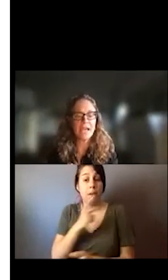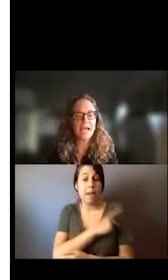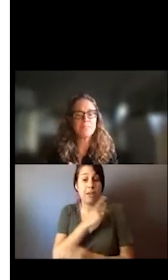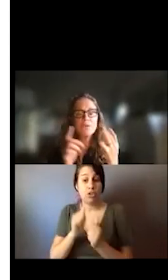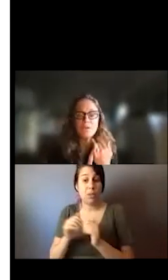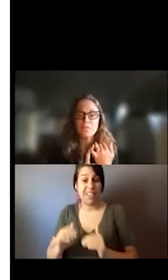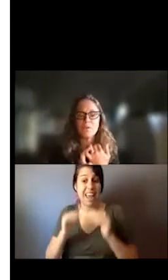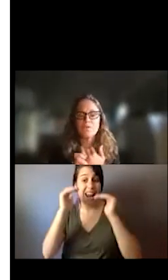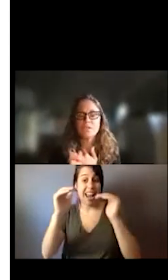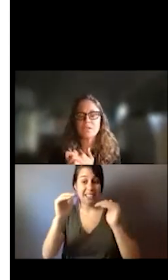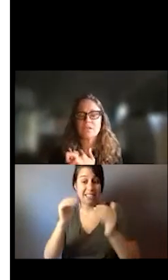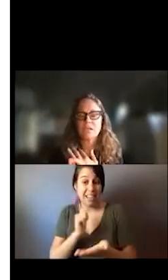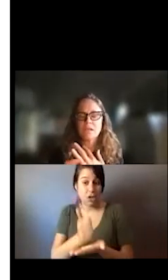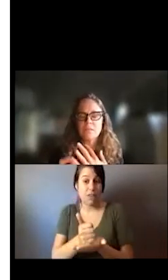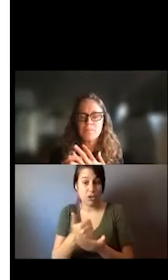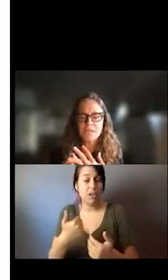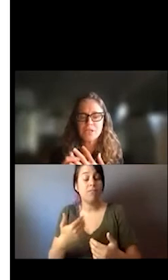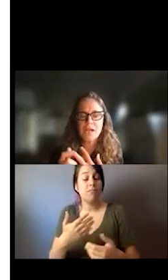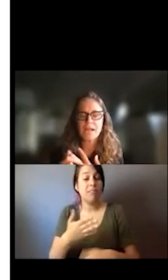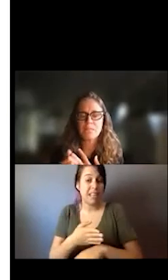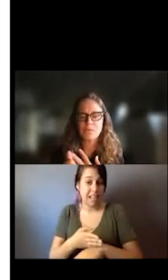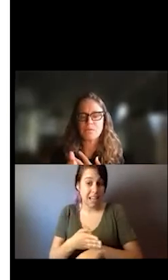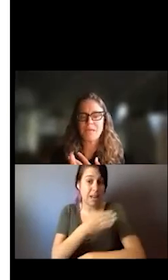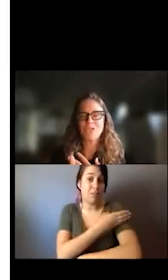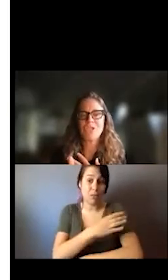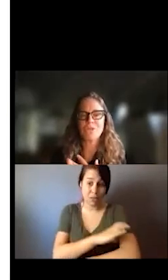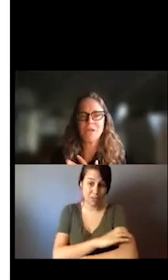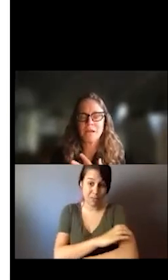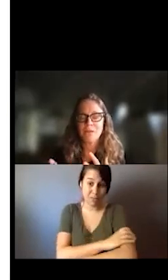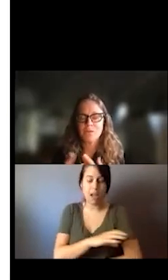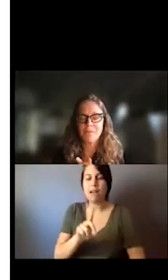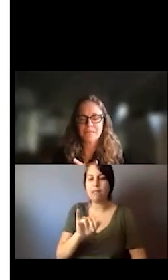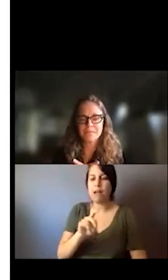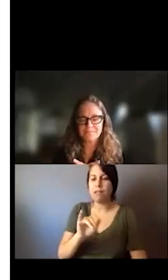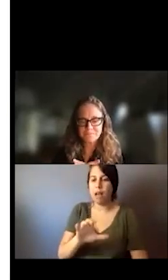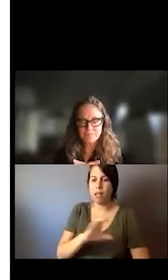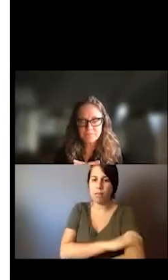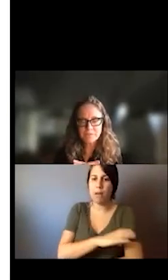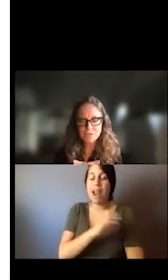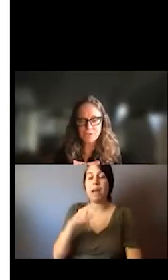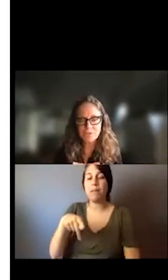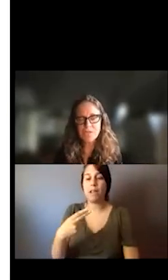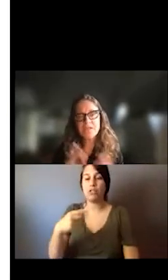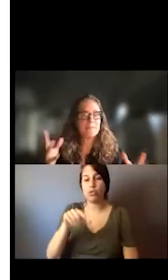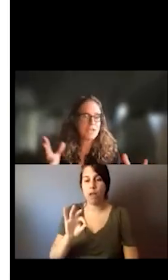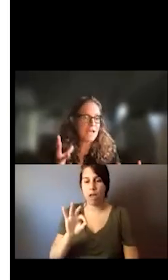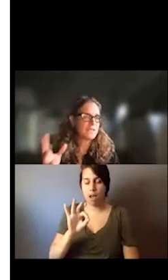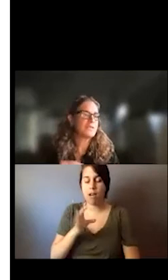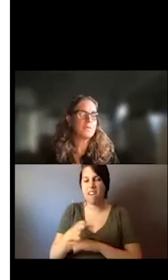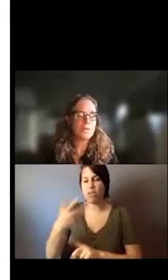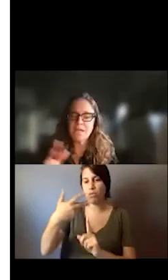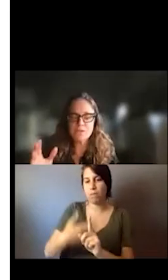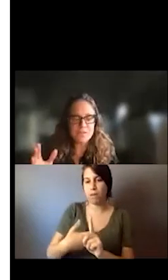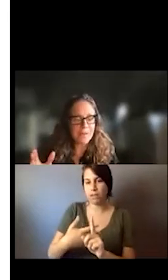intervention actually had both improved systolic blood pressure and improved PHQ at about 3 months. So the